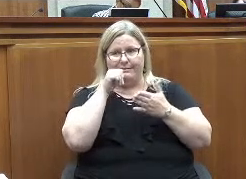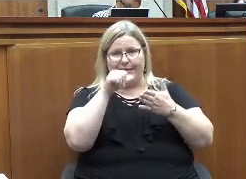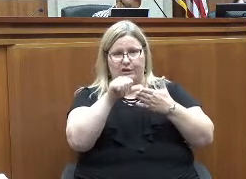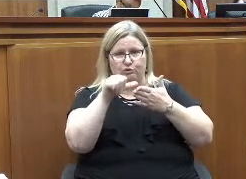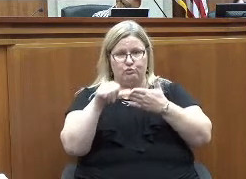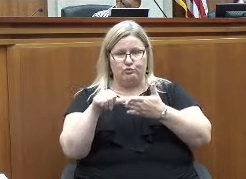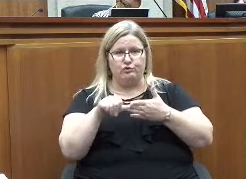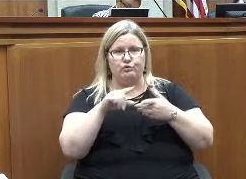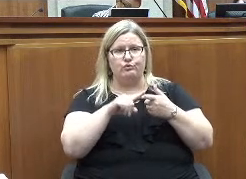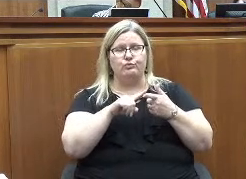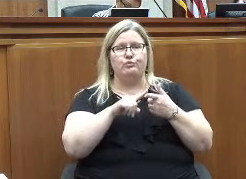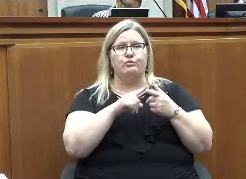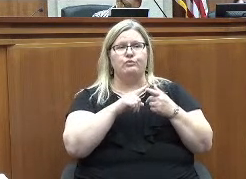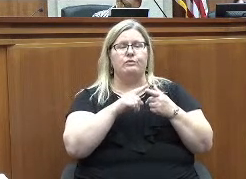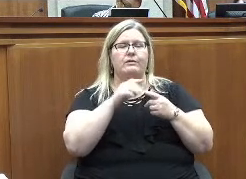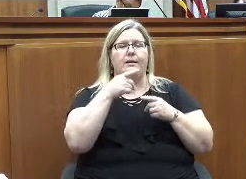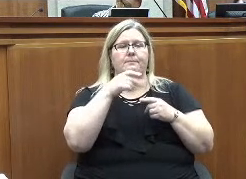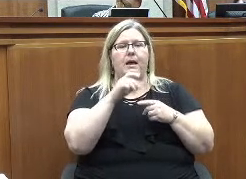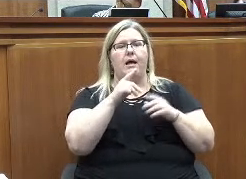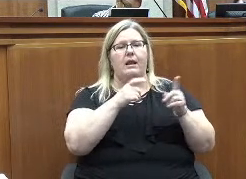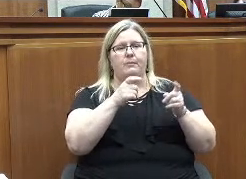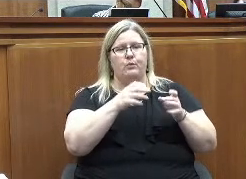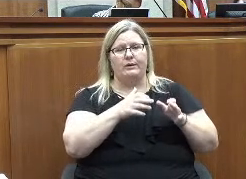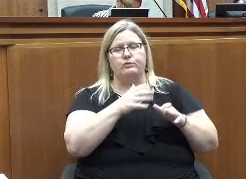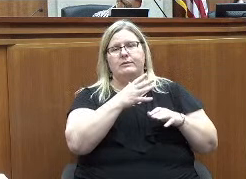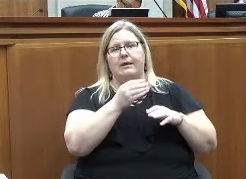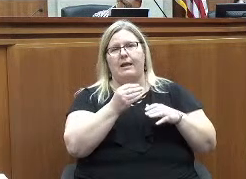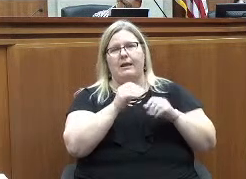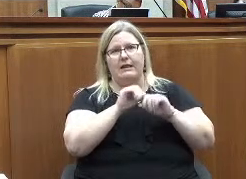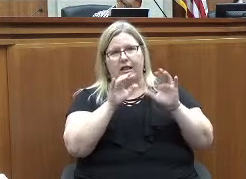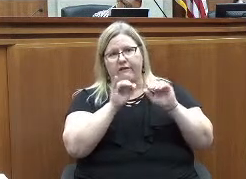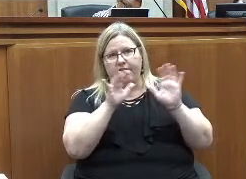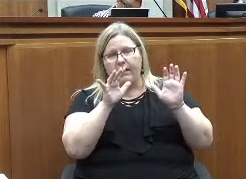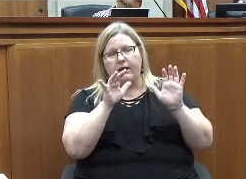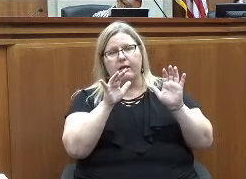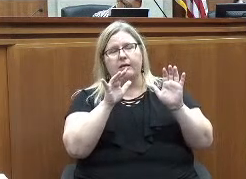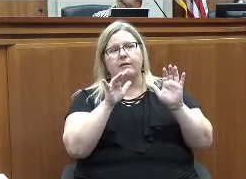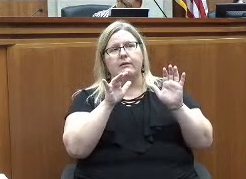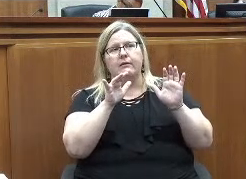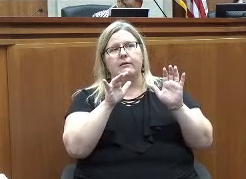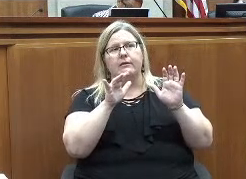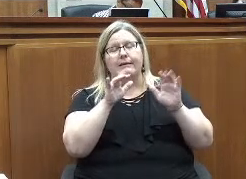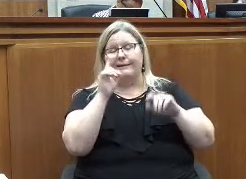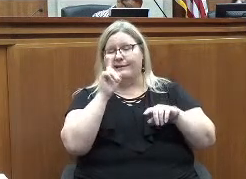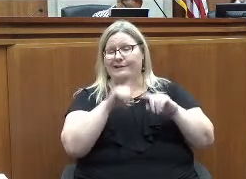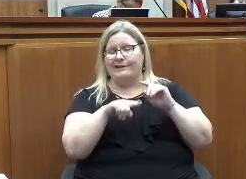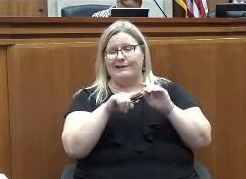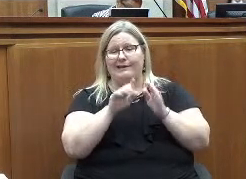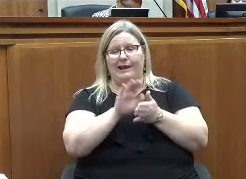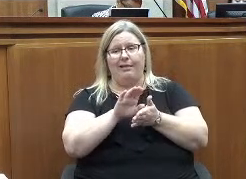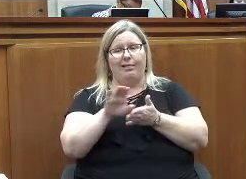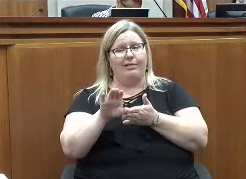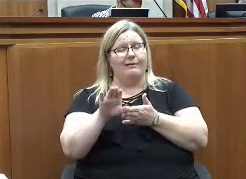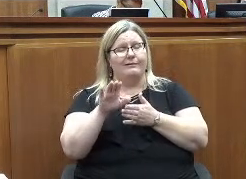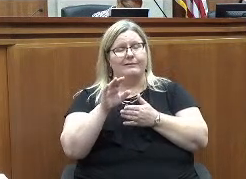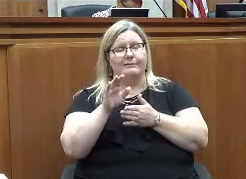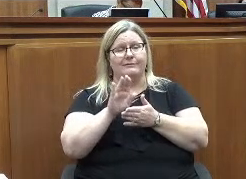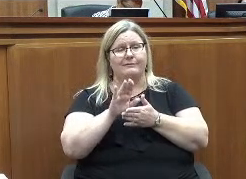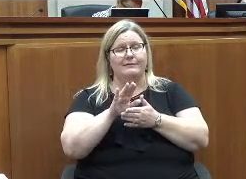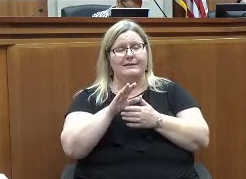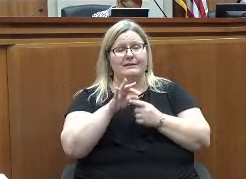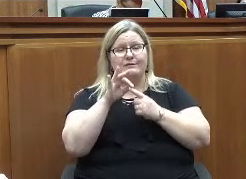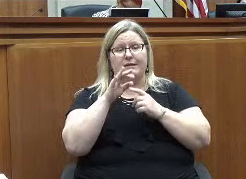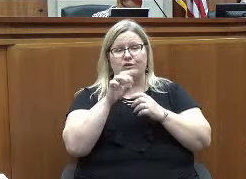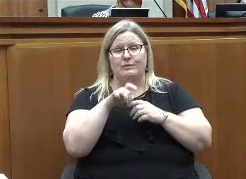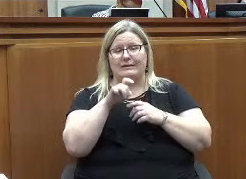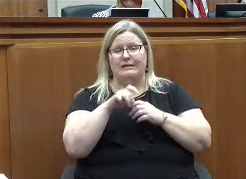the operators, to the pod operators, clarifying that they cannot exclude special needs students from being enrolled at